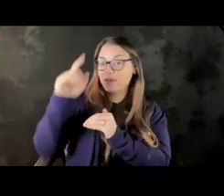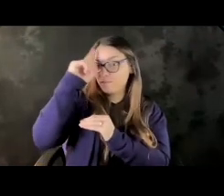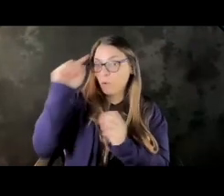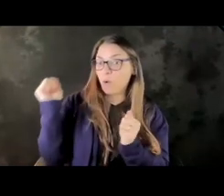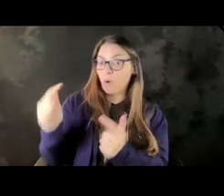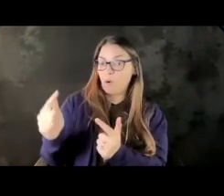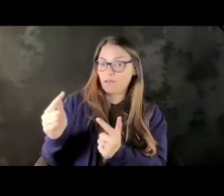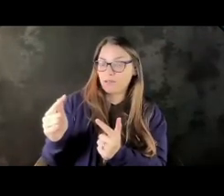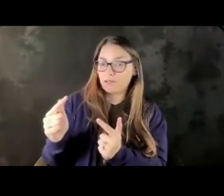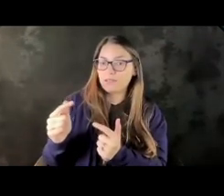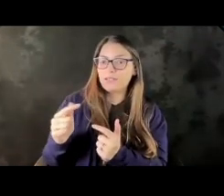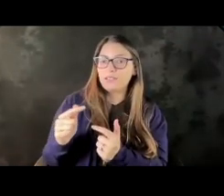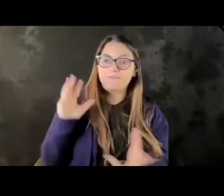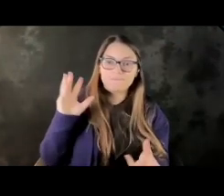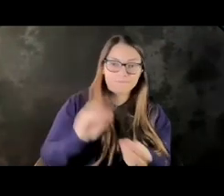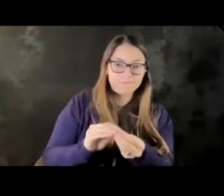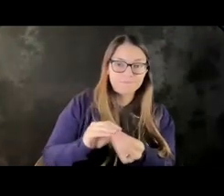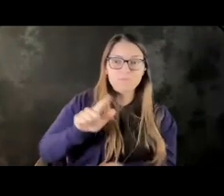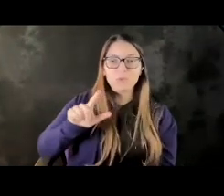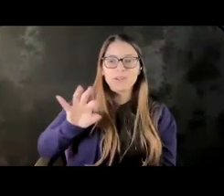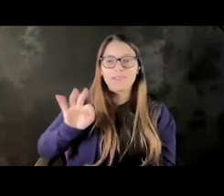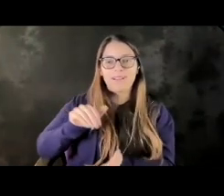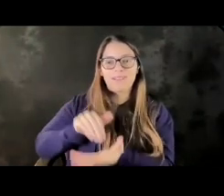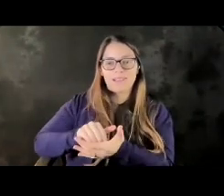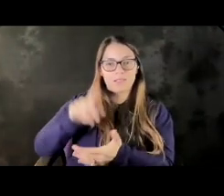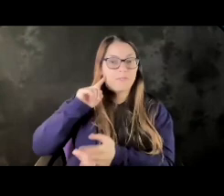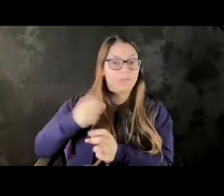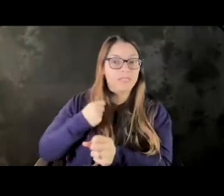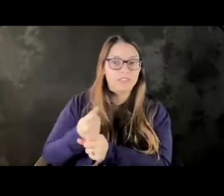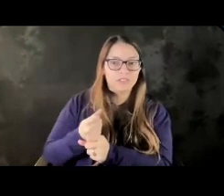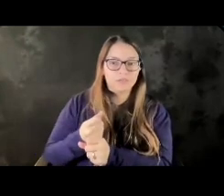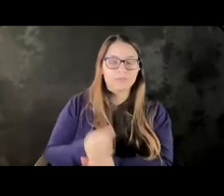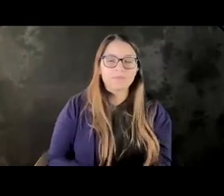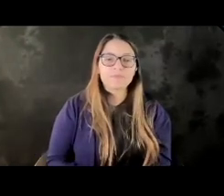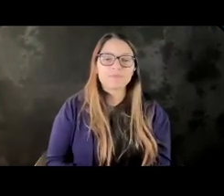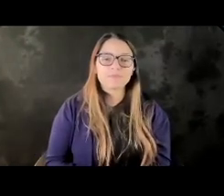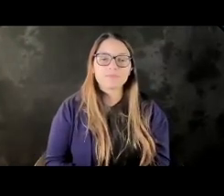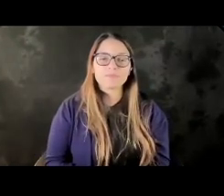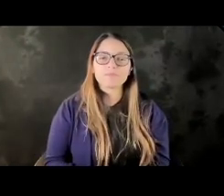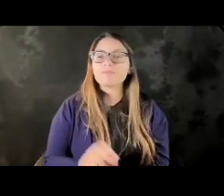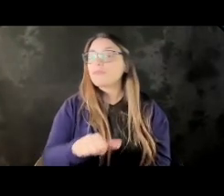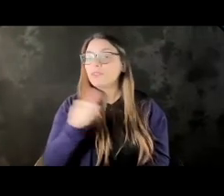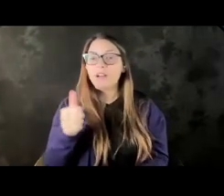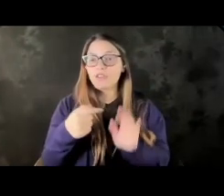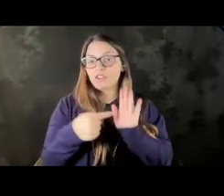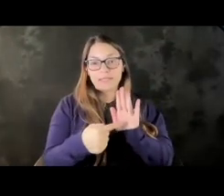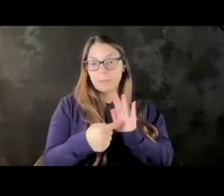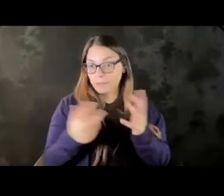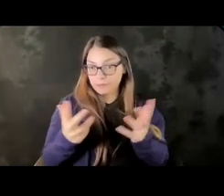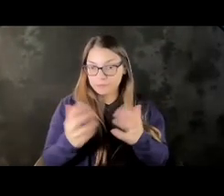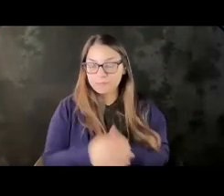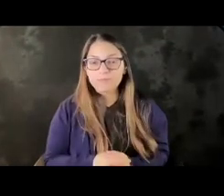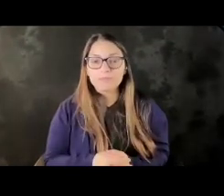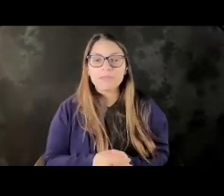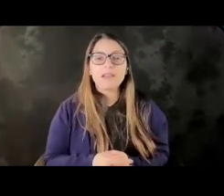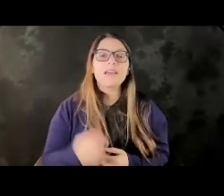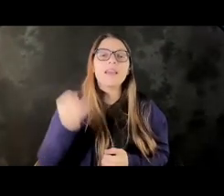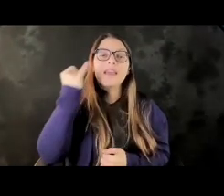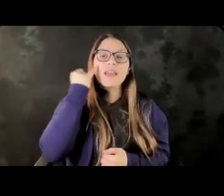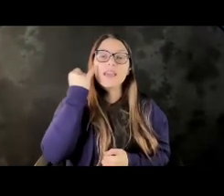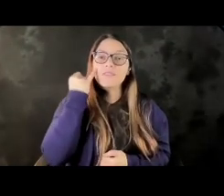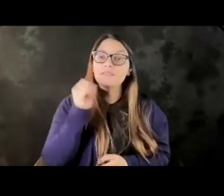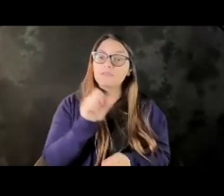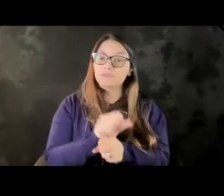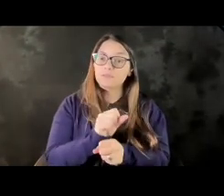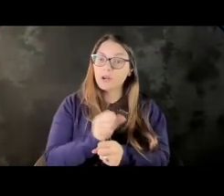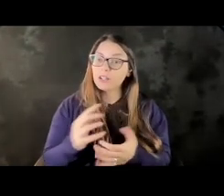is $29,000 total for the year. Another example is if you earn